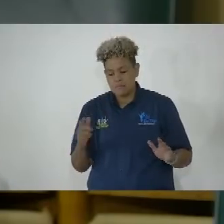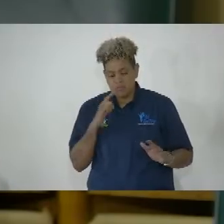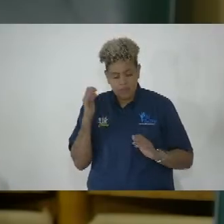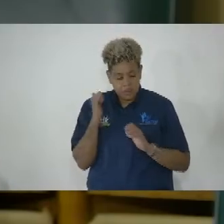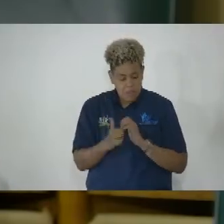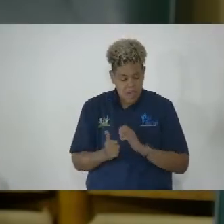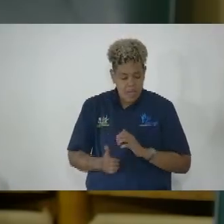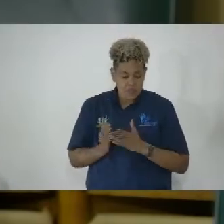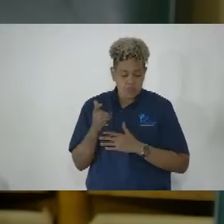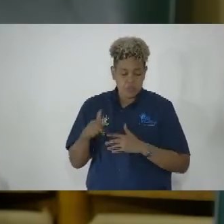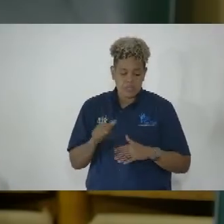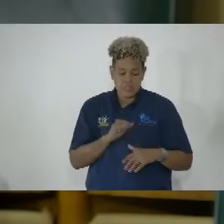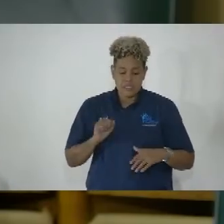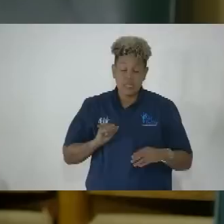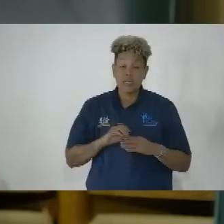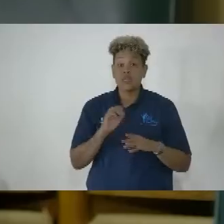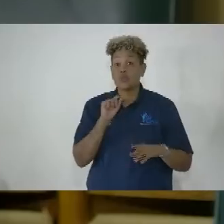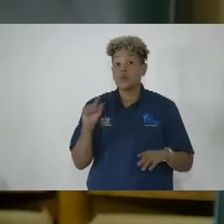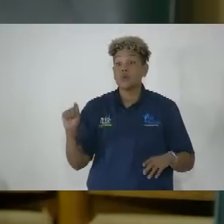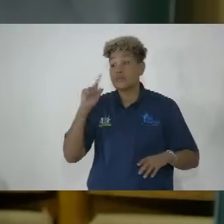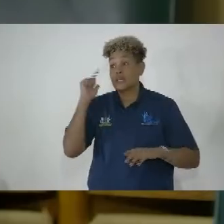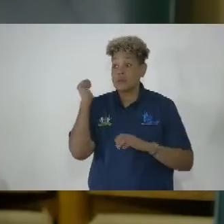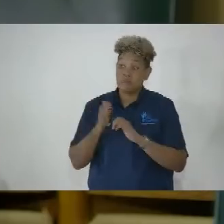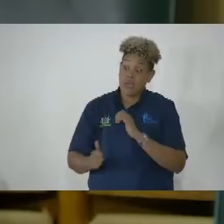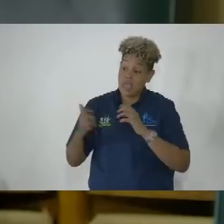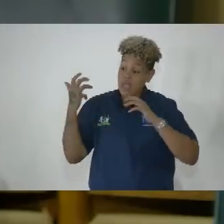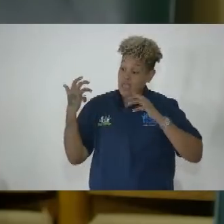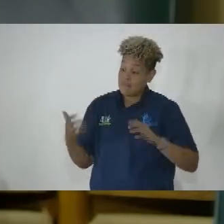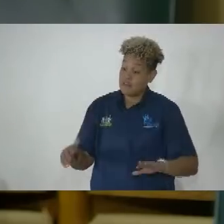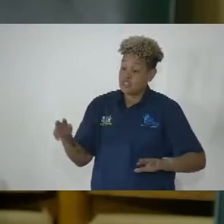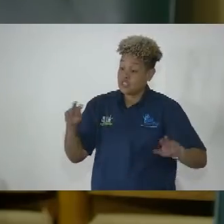passed by this Senate in 2020.